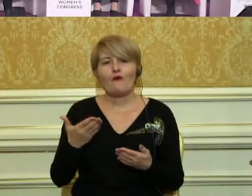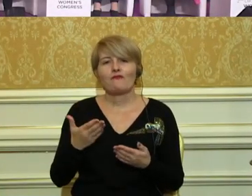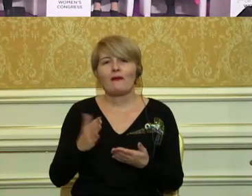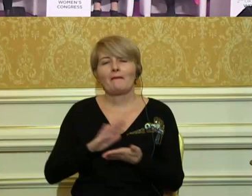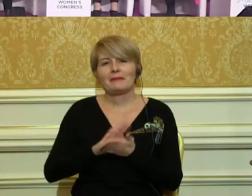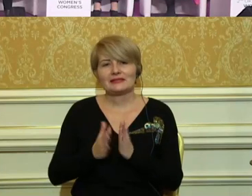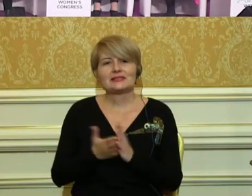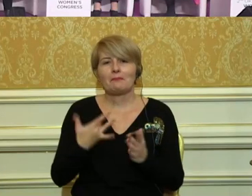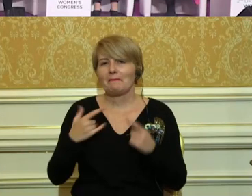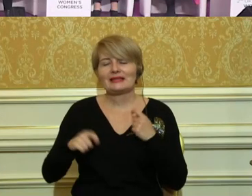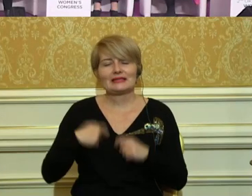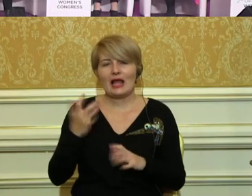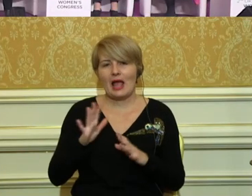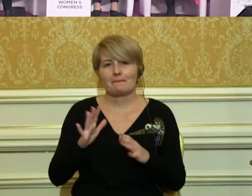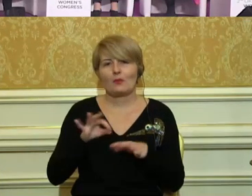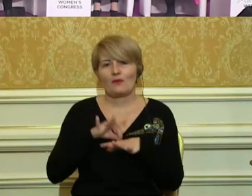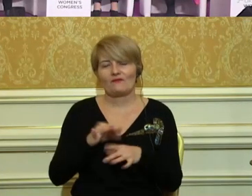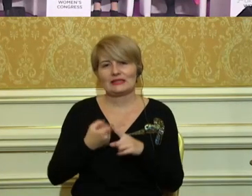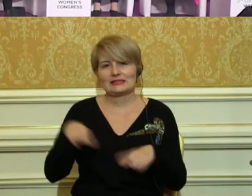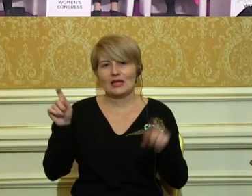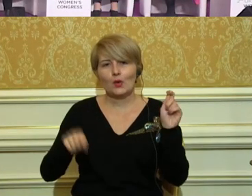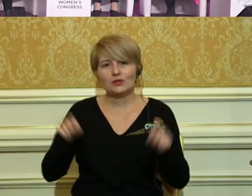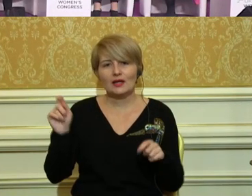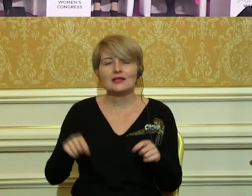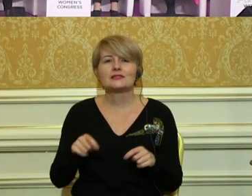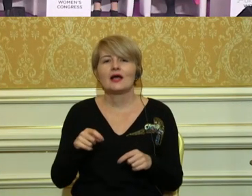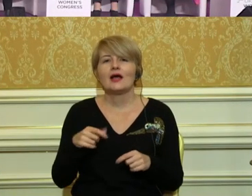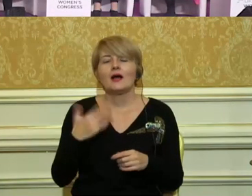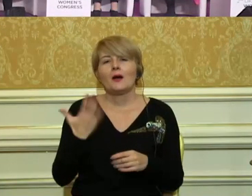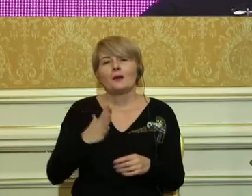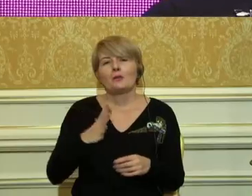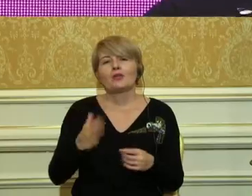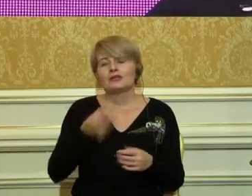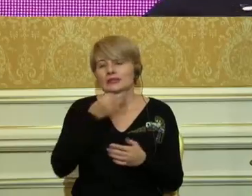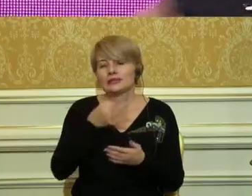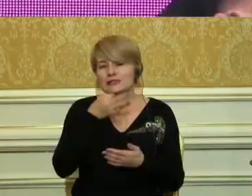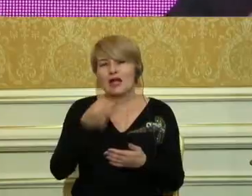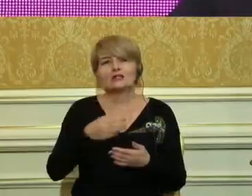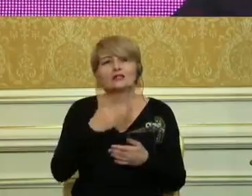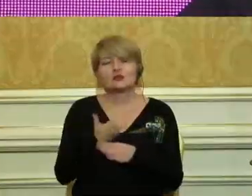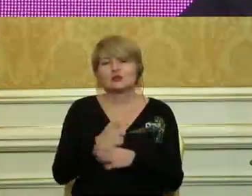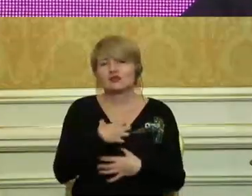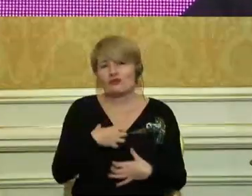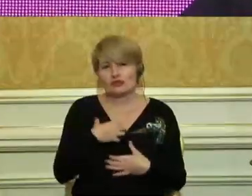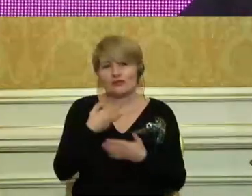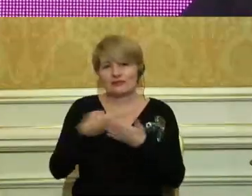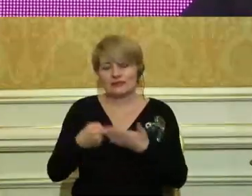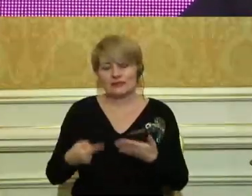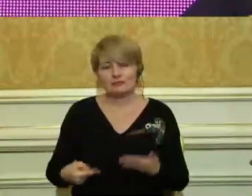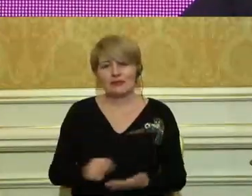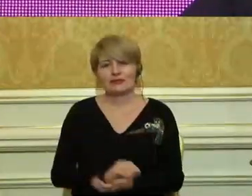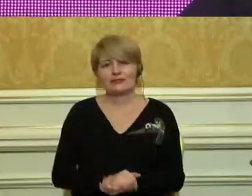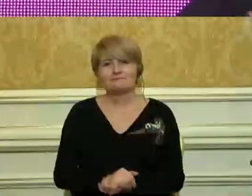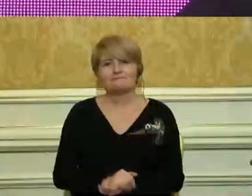Cooper, for this so inspiring speech. So, well, I would like to say that it was absolutely clear